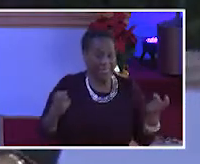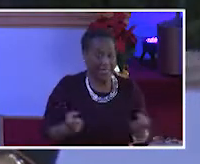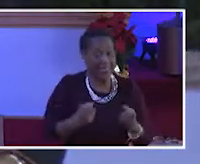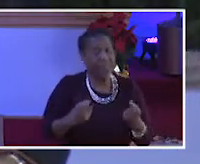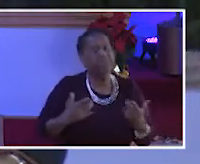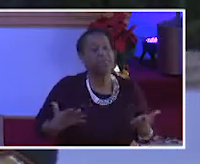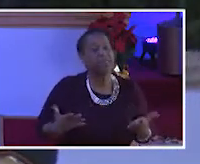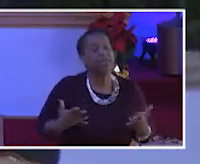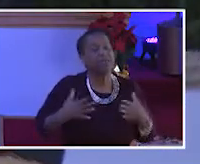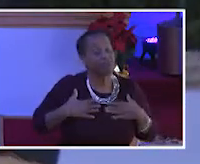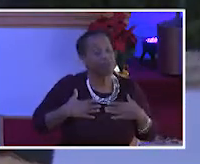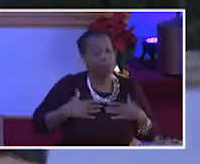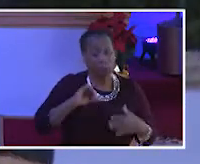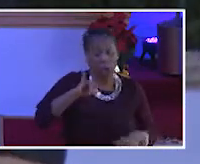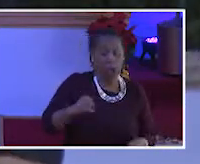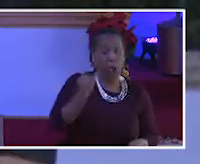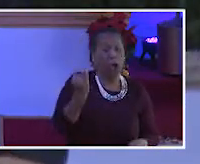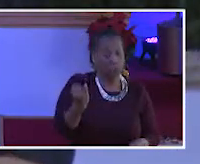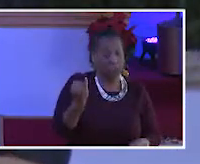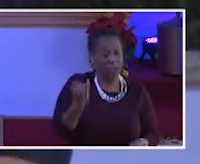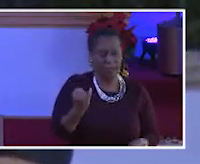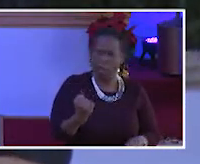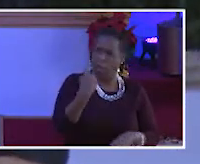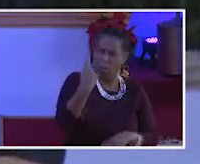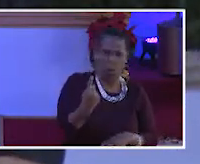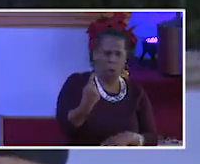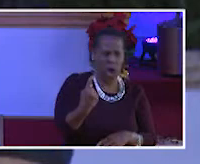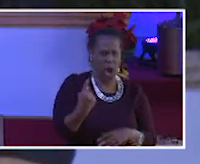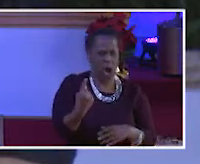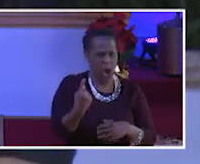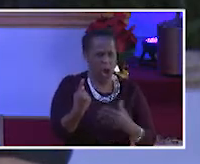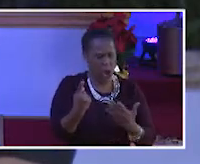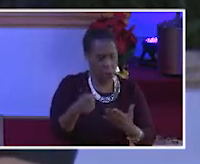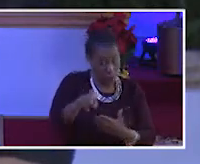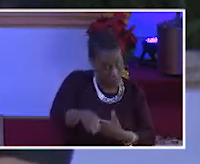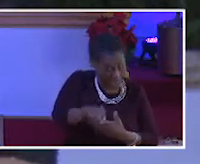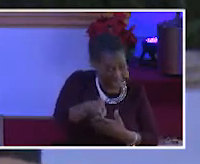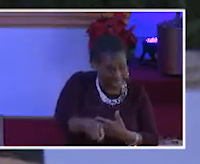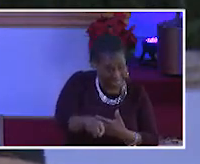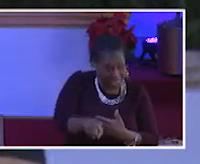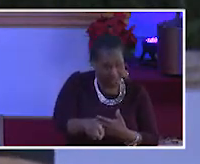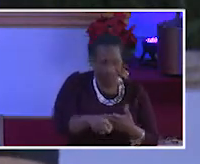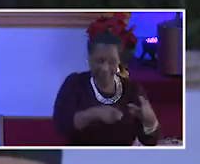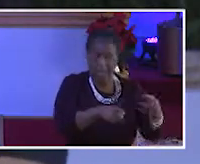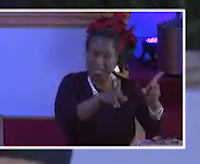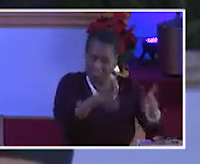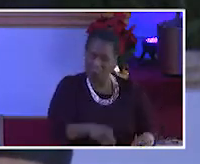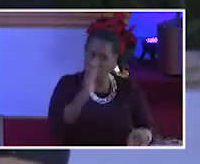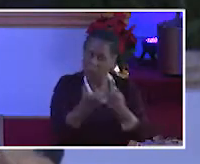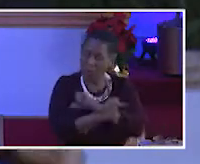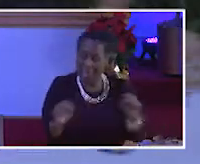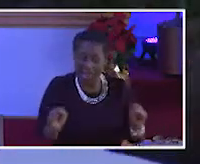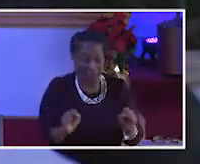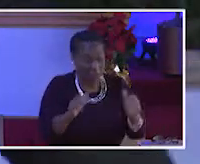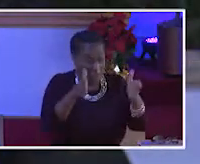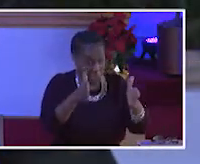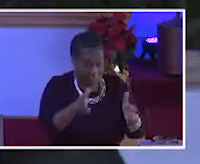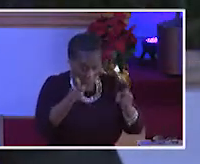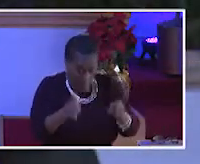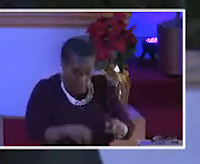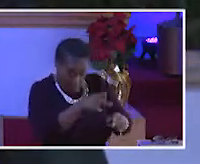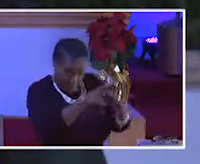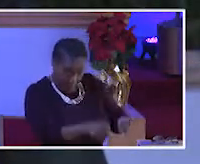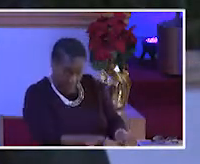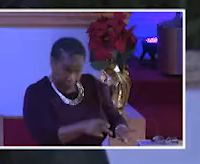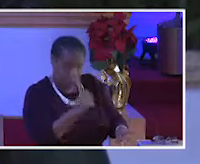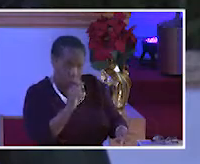other words, Joseph, the one that you need is the one that's going to save you. Right. The one that you name is the